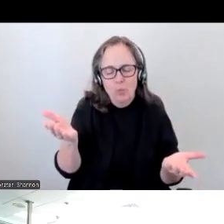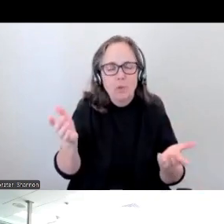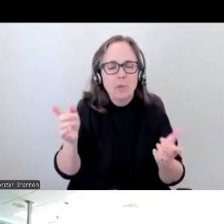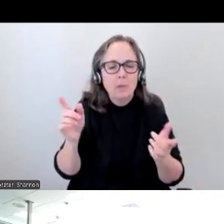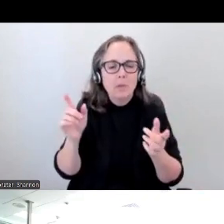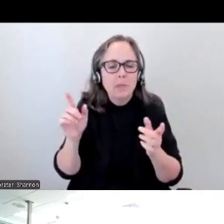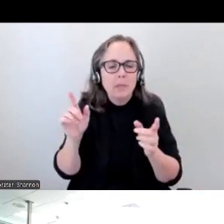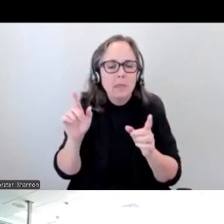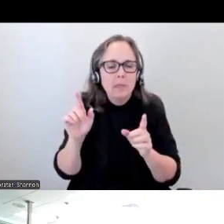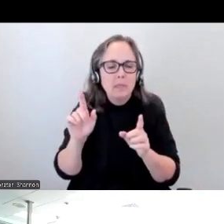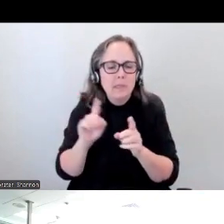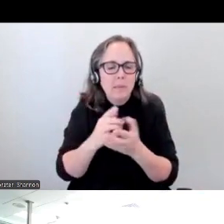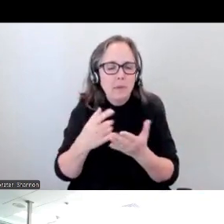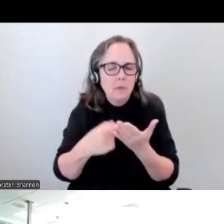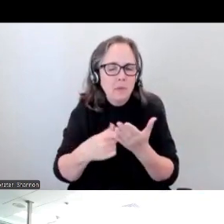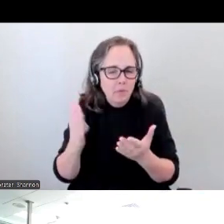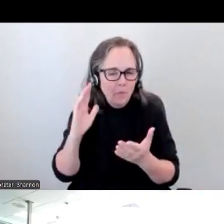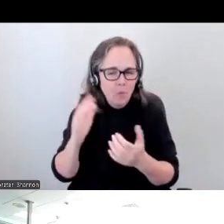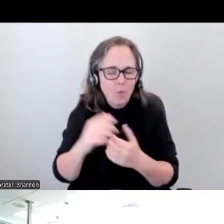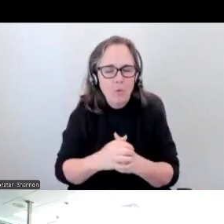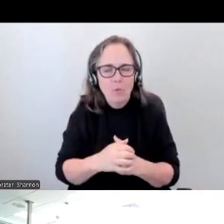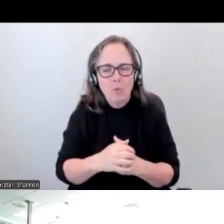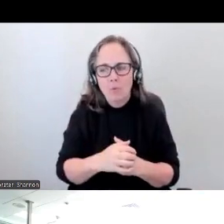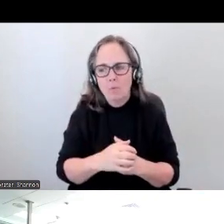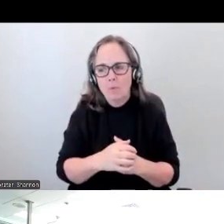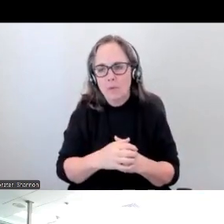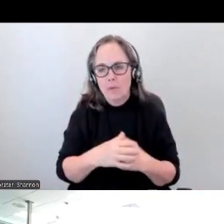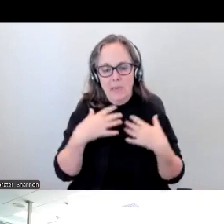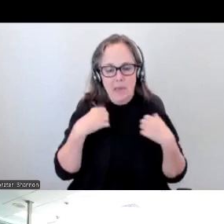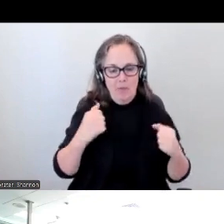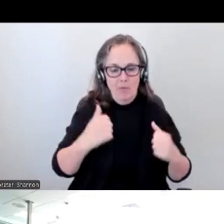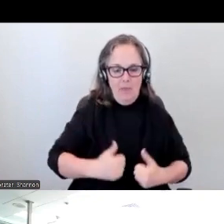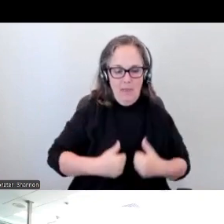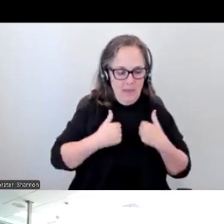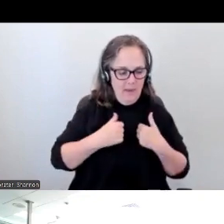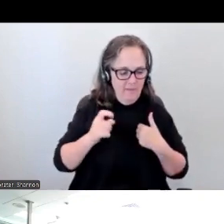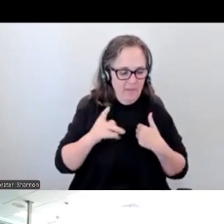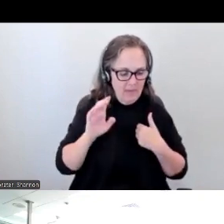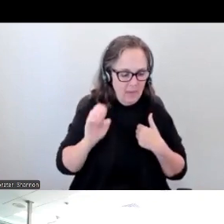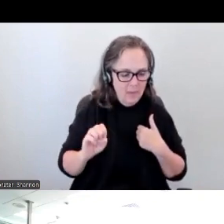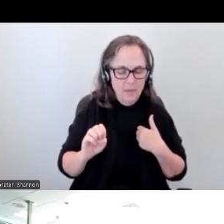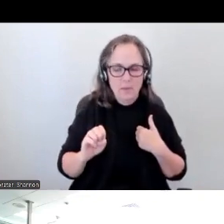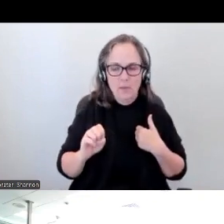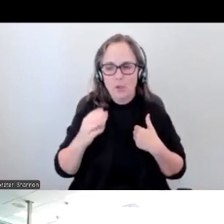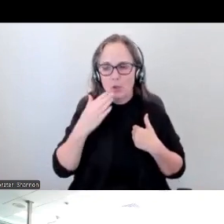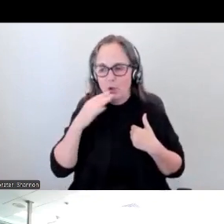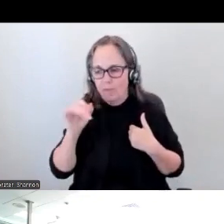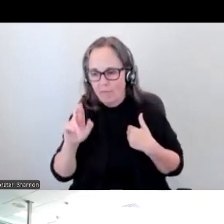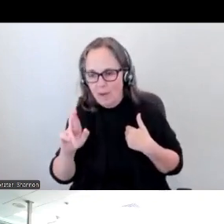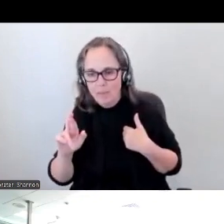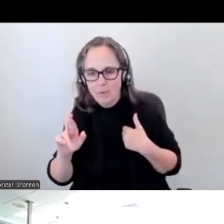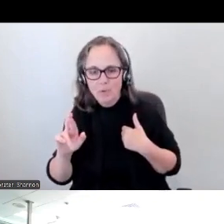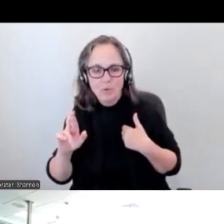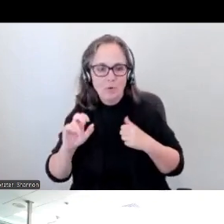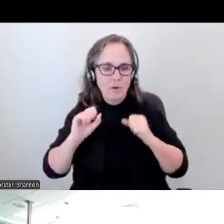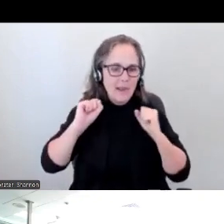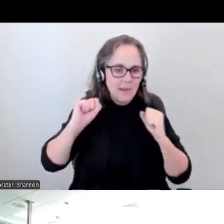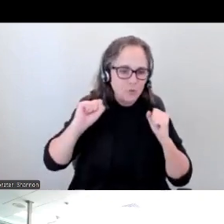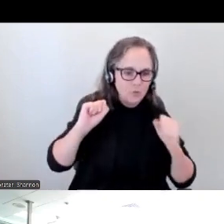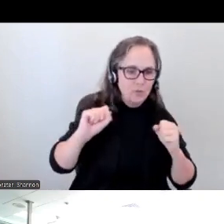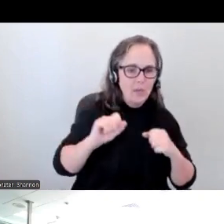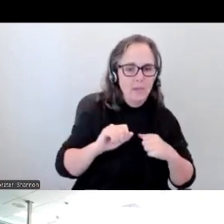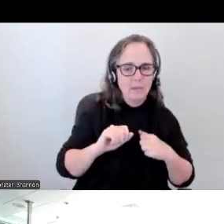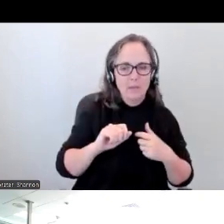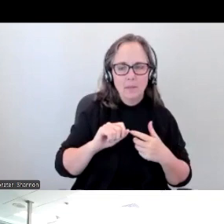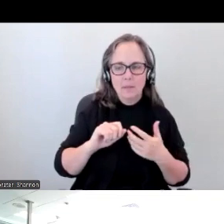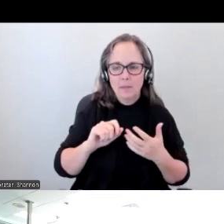I think you guys covered it already. A healthy lifestyle, good fiber intake, exercise. You